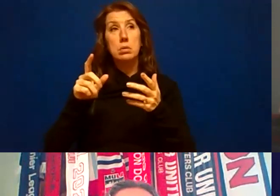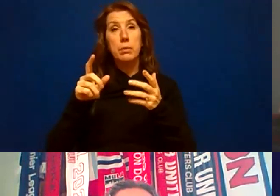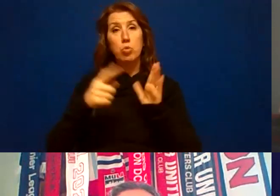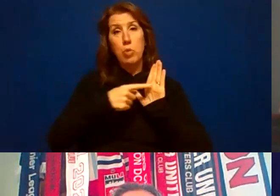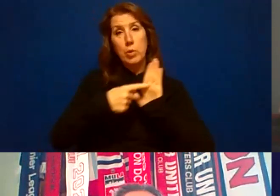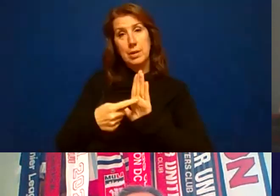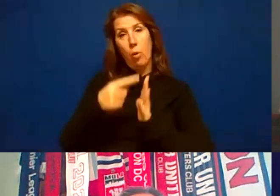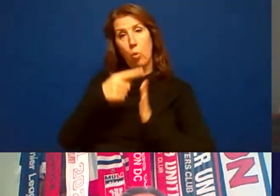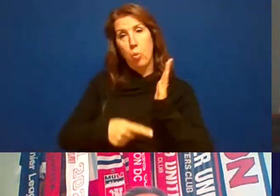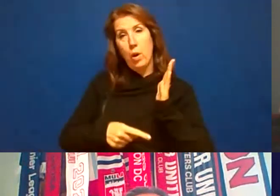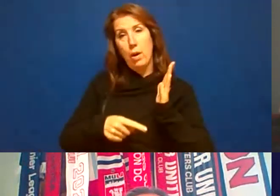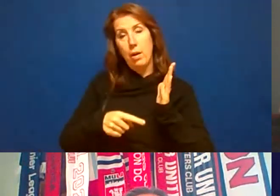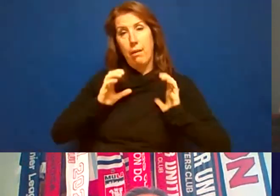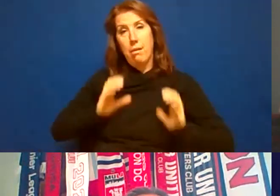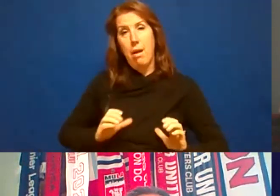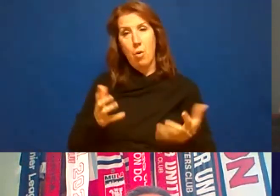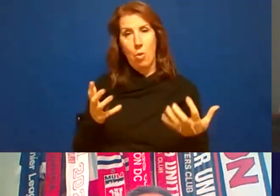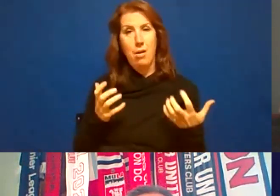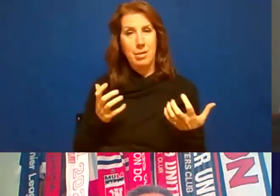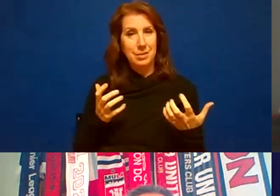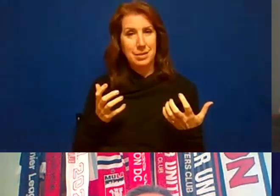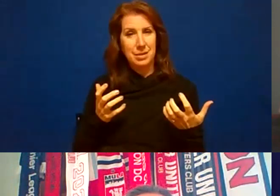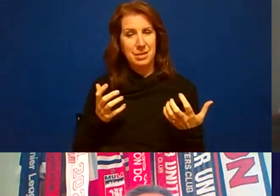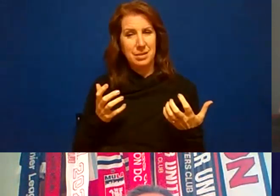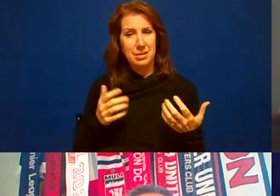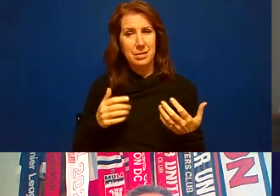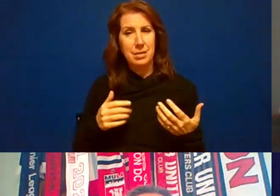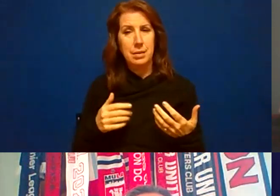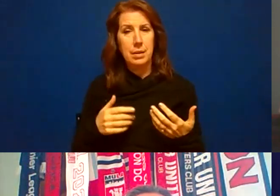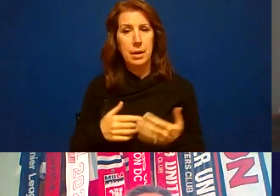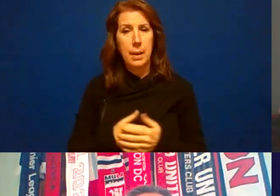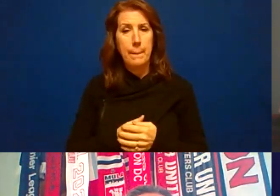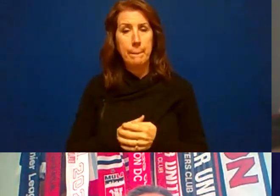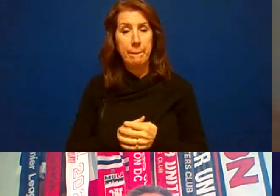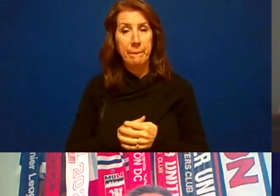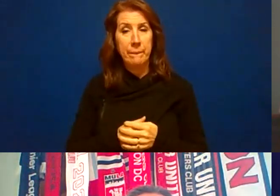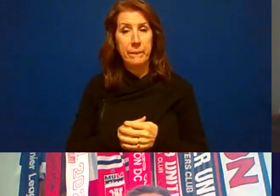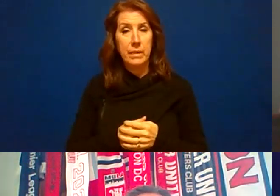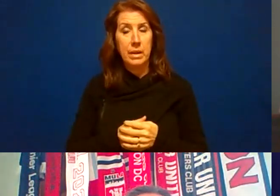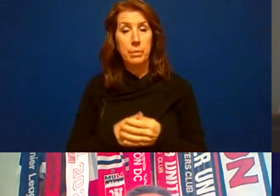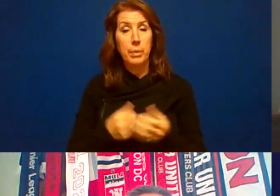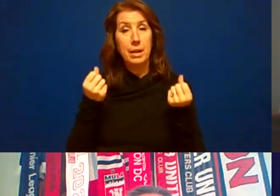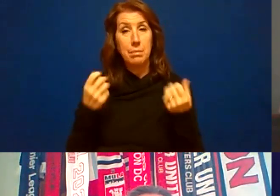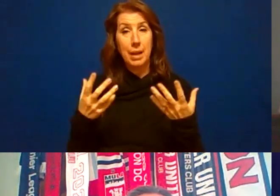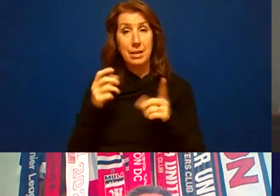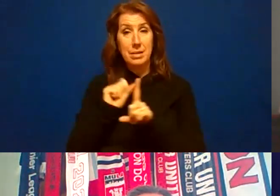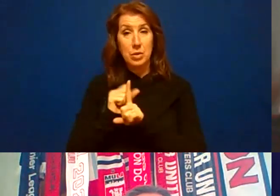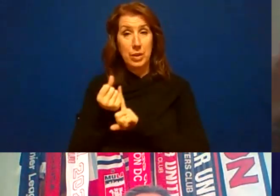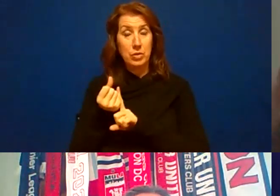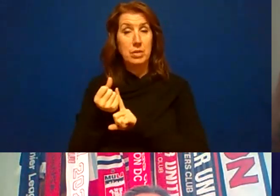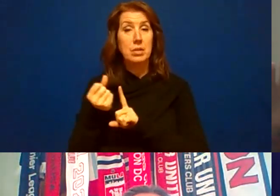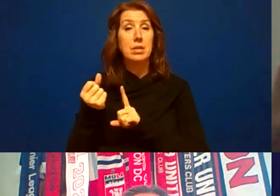then wants in that circumstance. But you know, in many cases, you have guardians